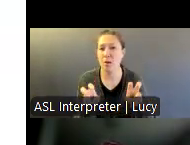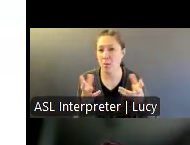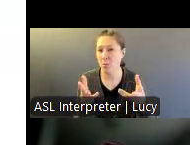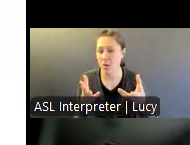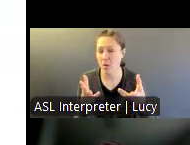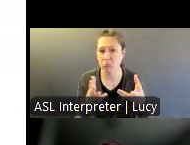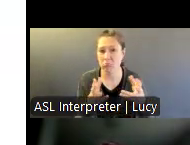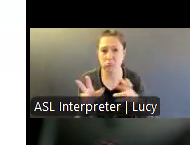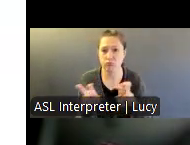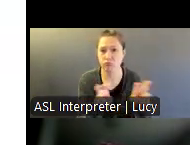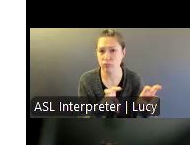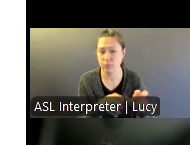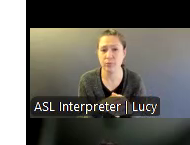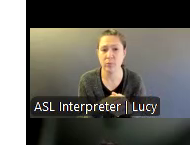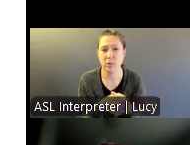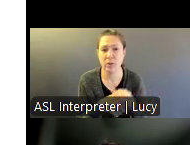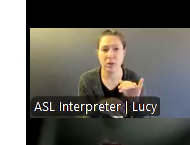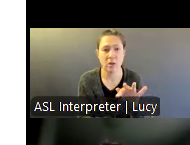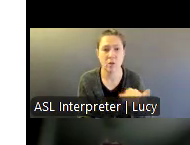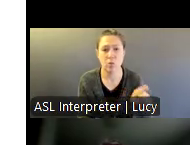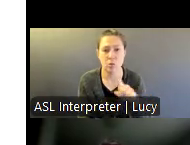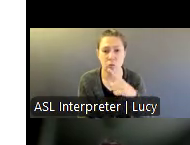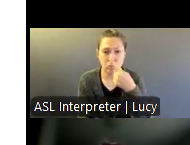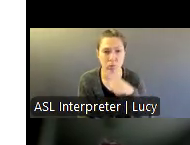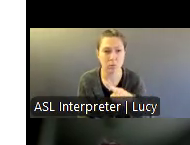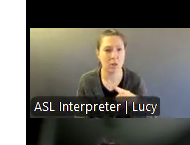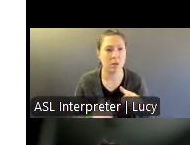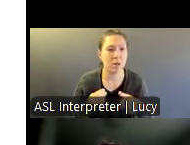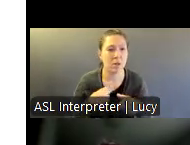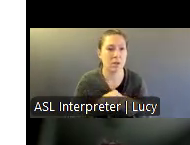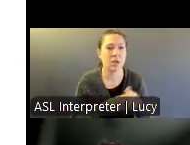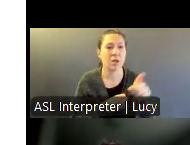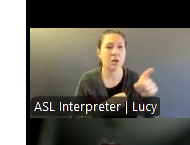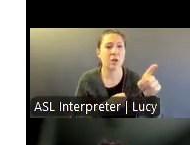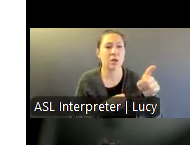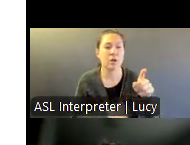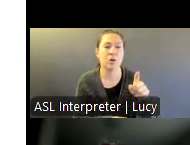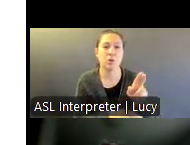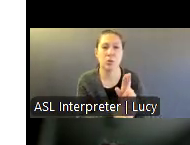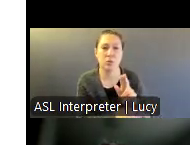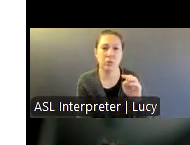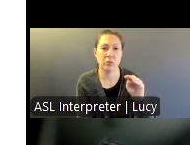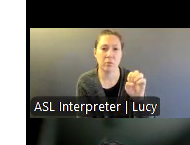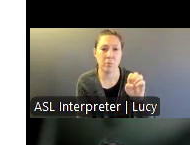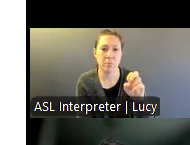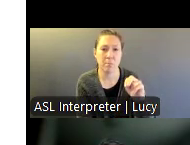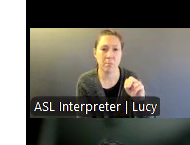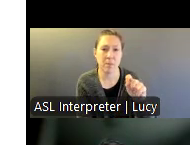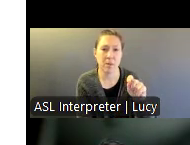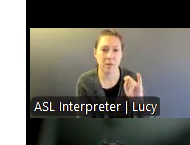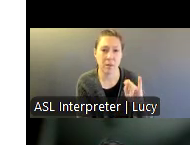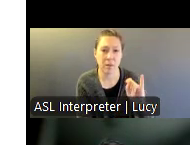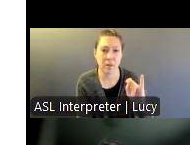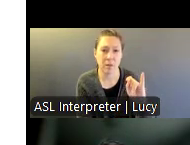So if you would take a minute and click on the Mentimeter that is in the